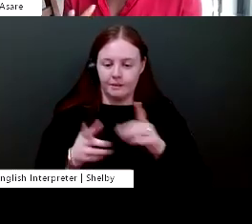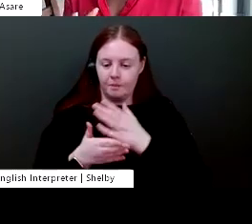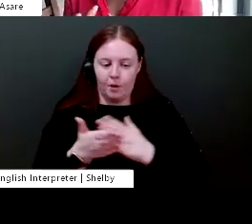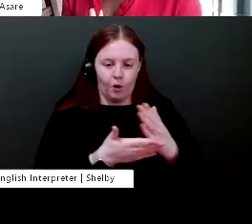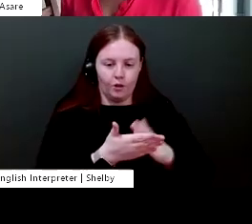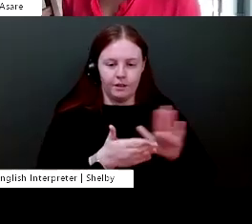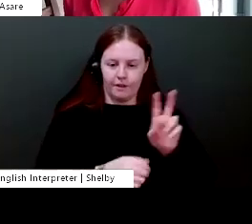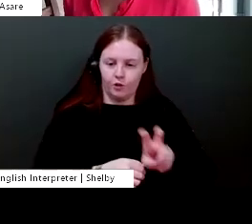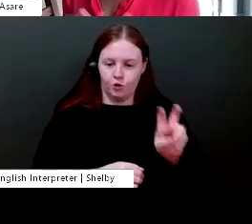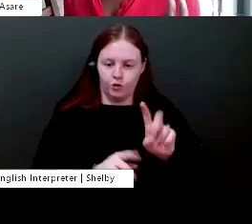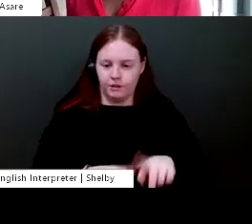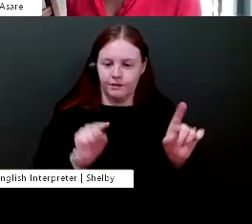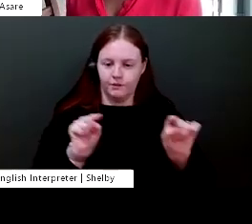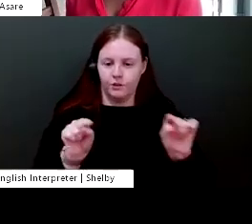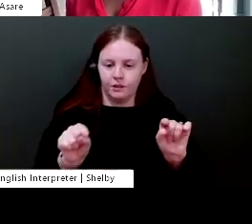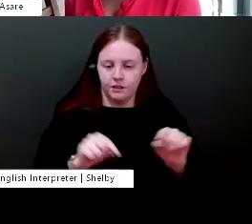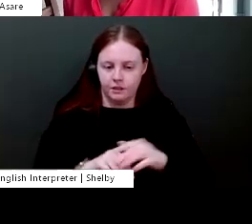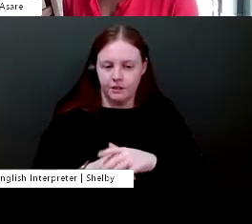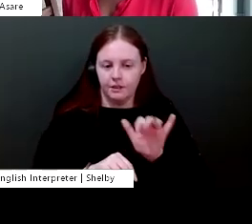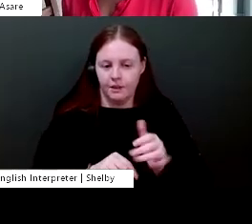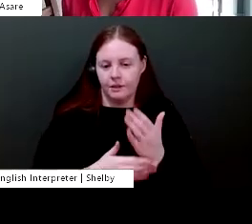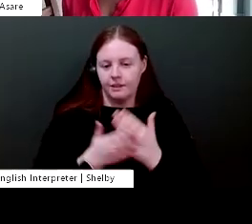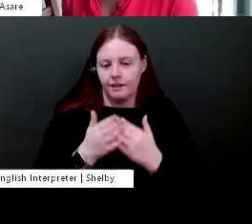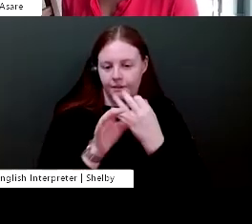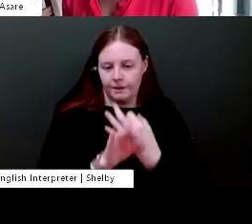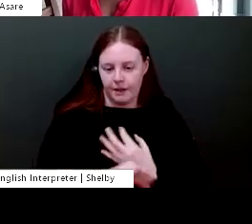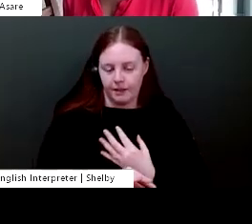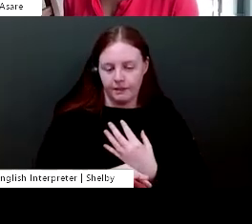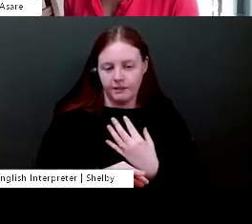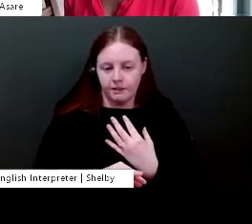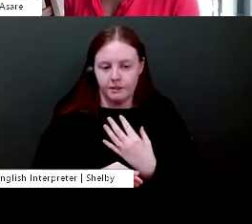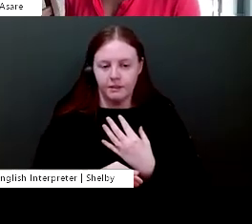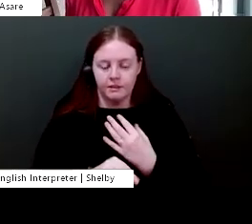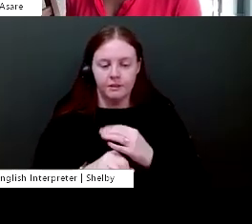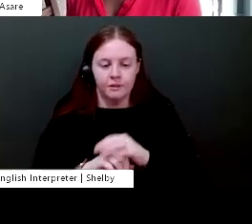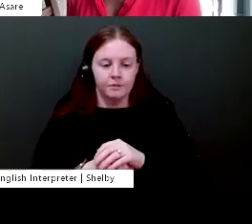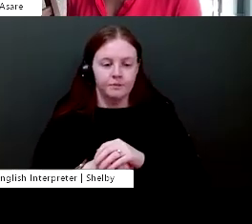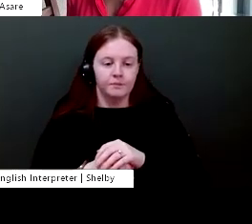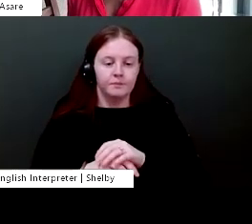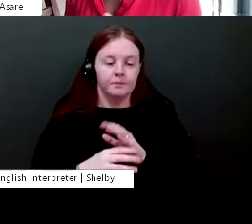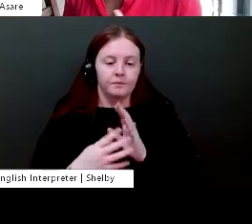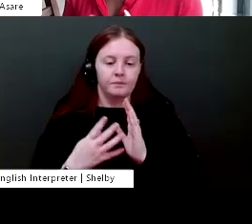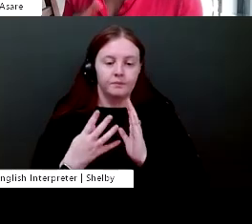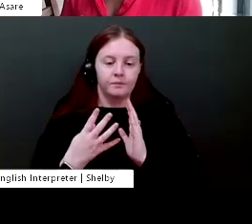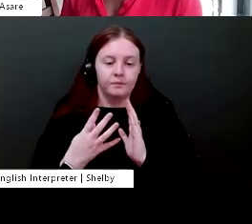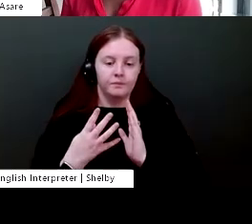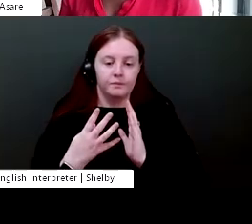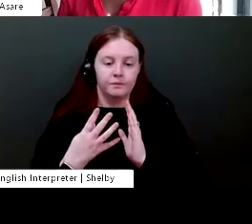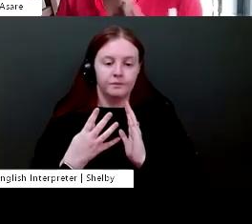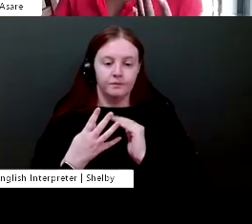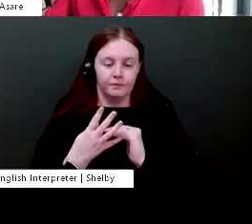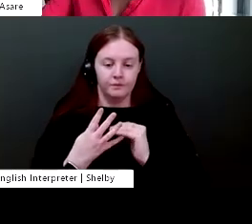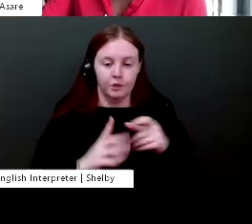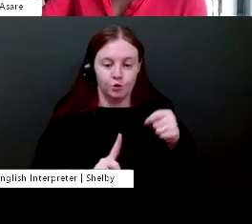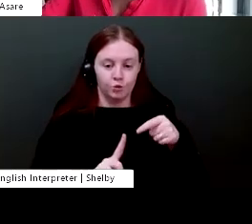different parts was a constructive feedback that we received. And then being triggered,